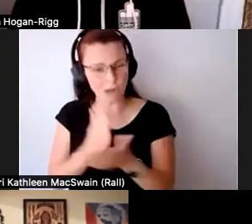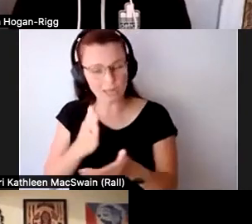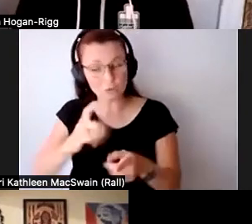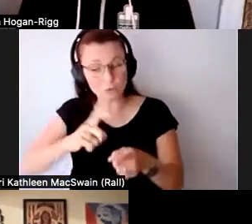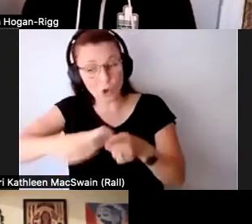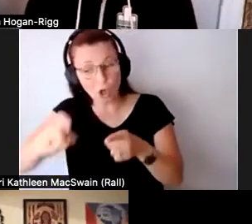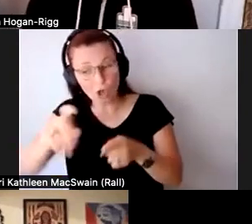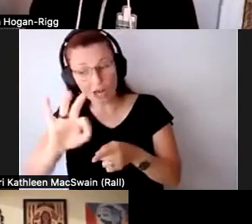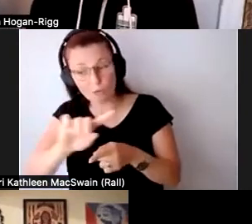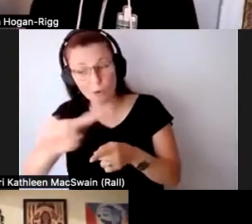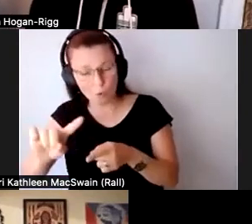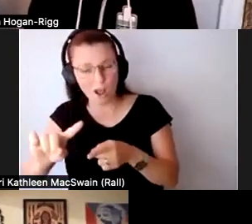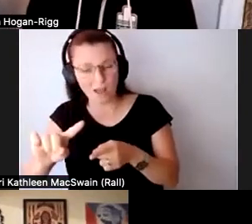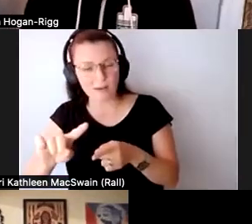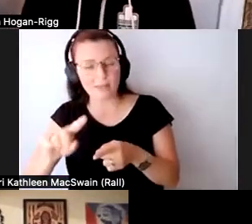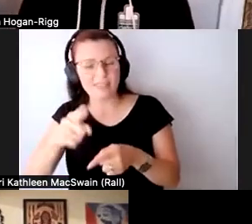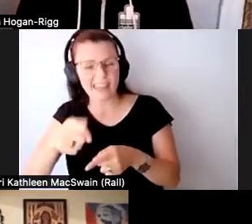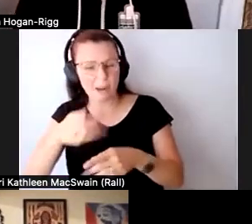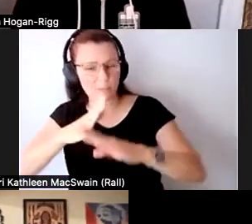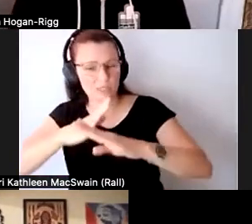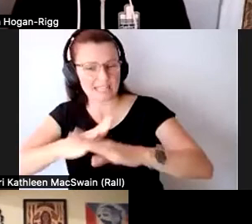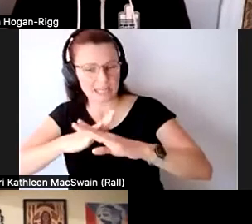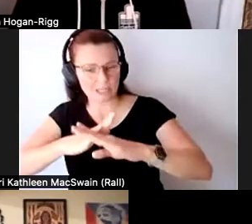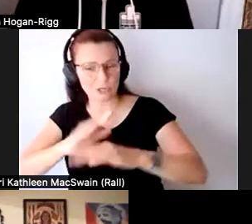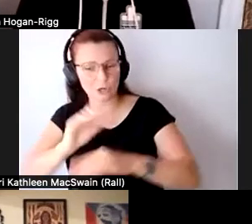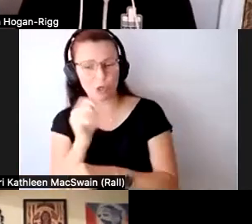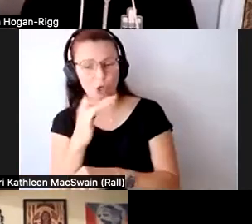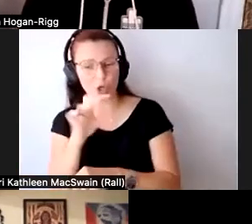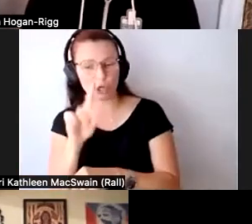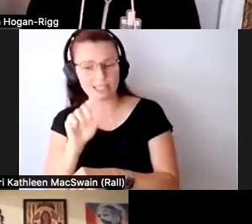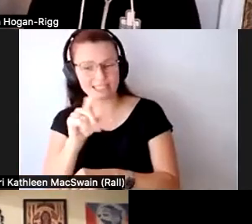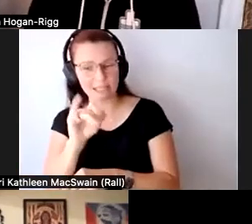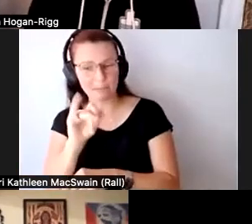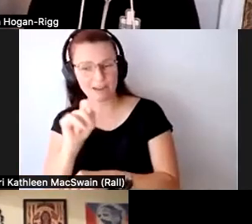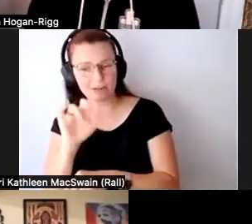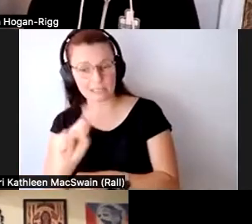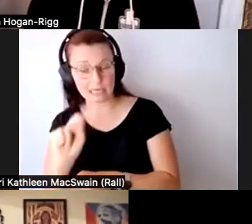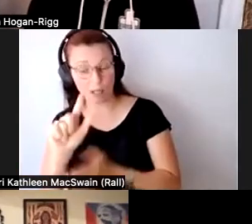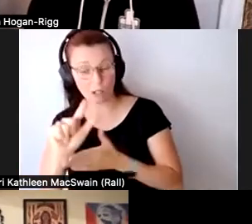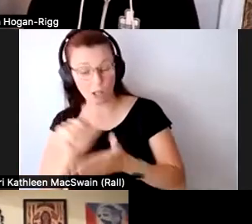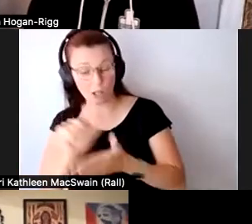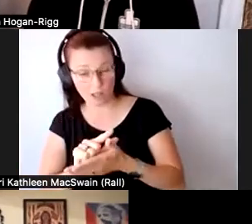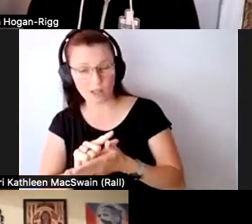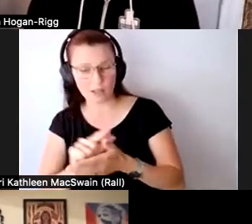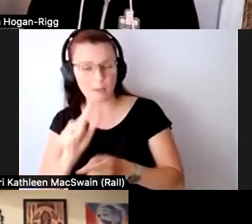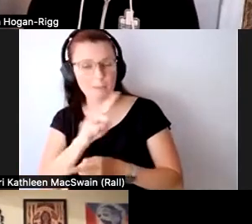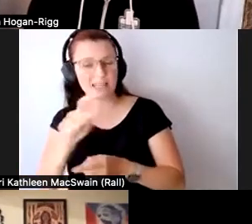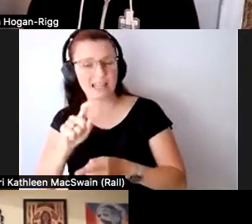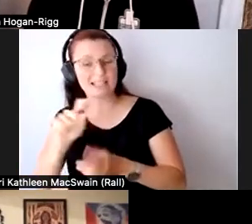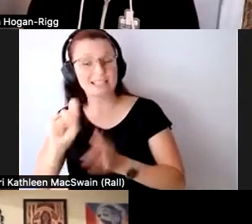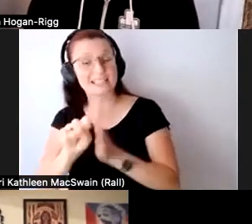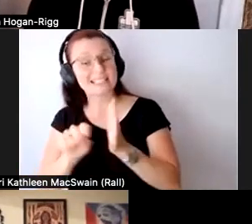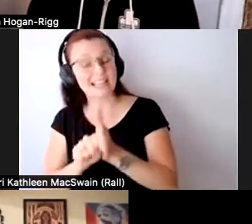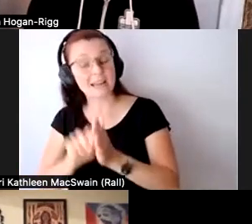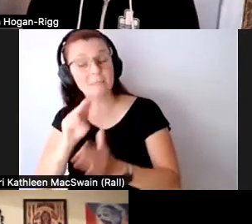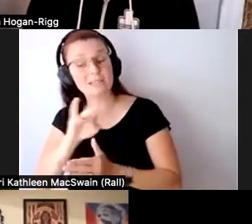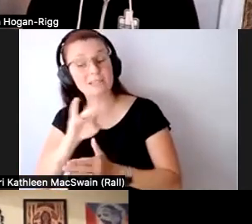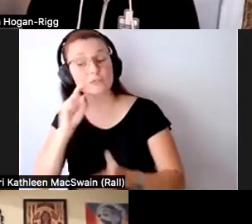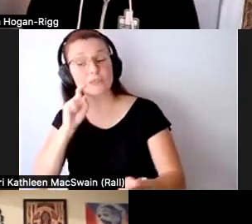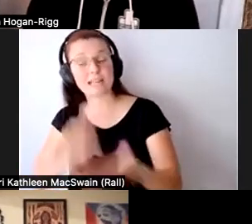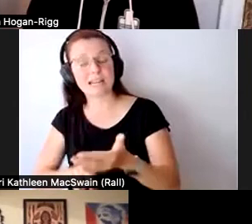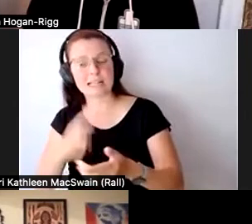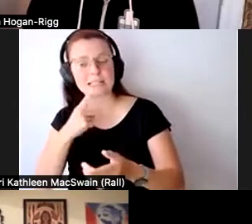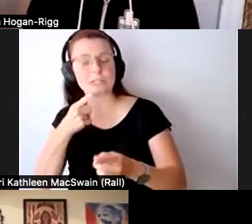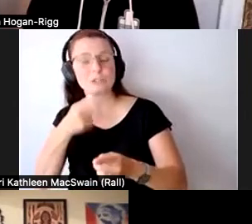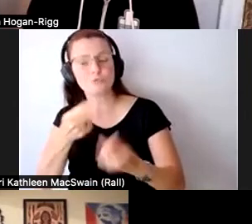state already recognizes that saving a life is far more important than the fact that someone happens to be using drugs that